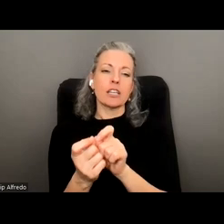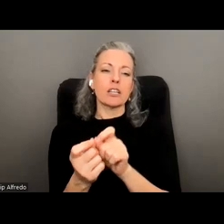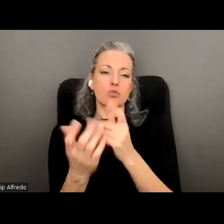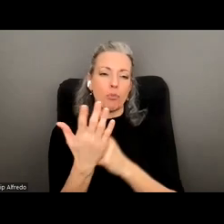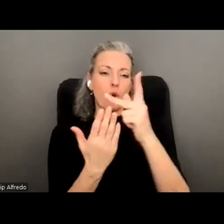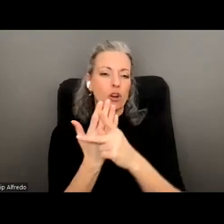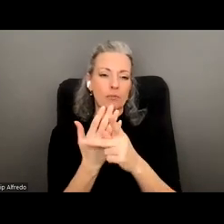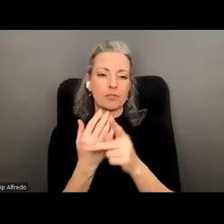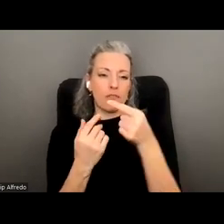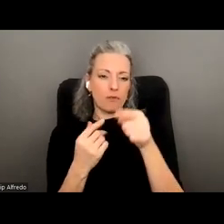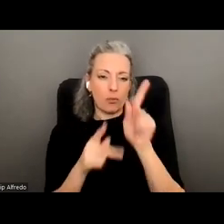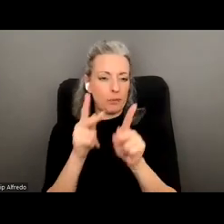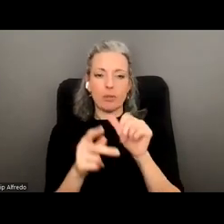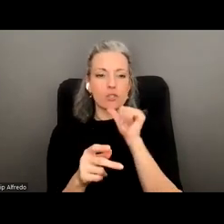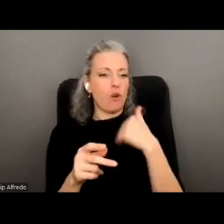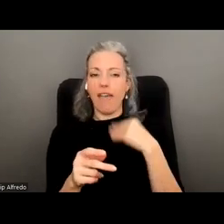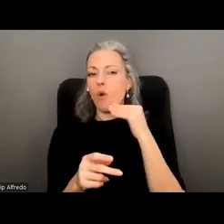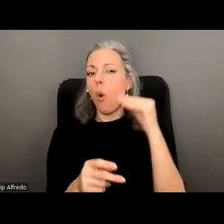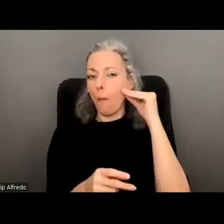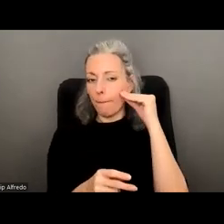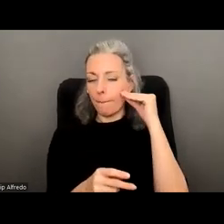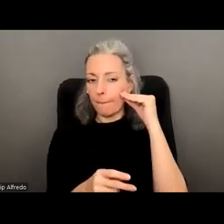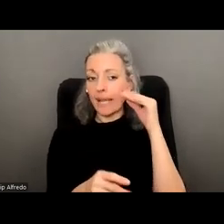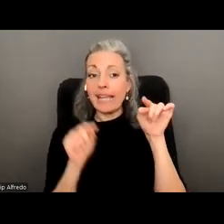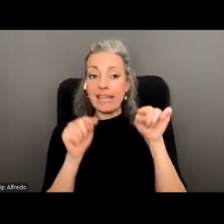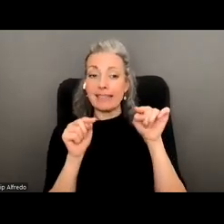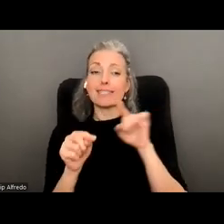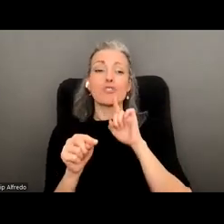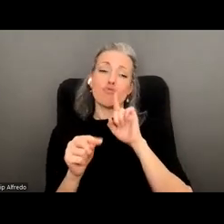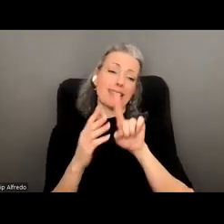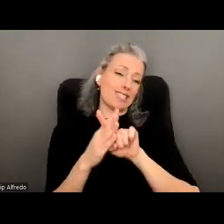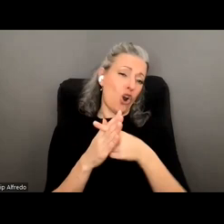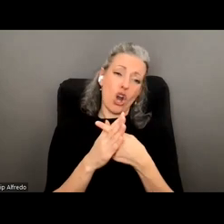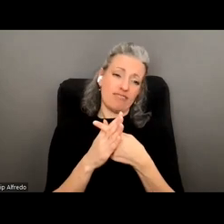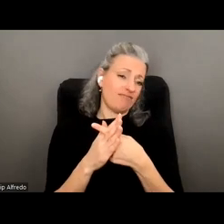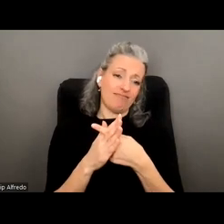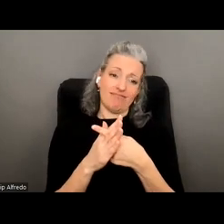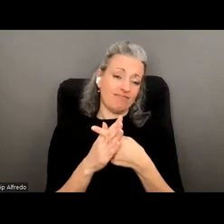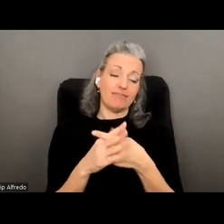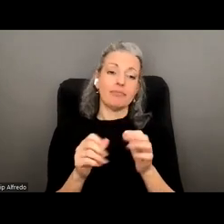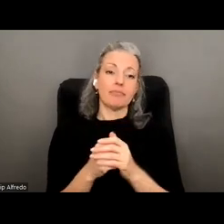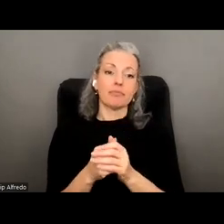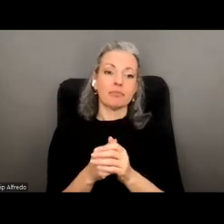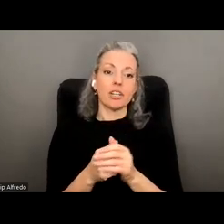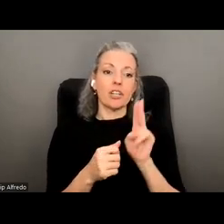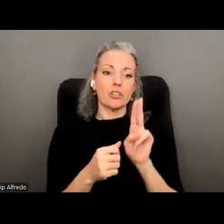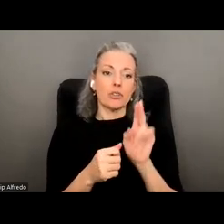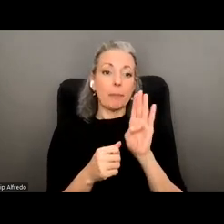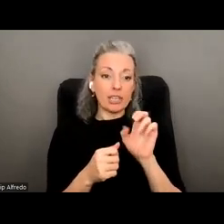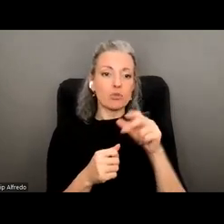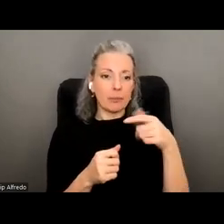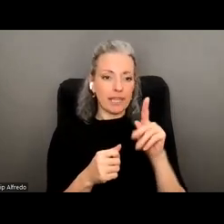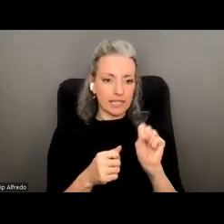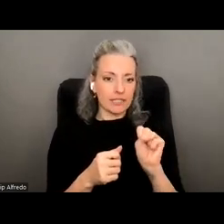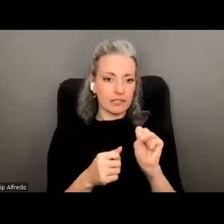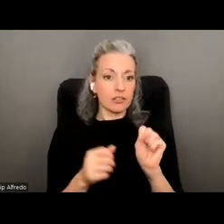programs. But this is really just the starting point. The BUCPs or data sharing agreements